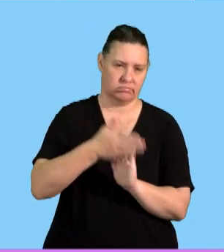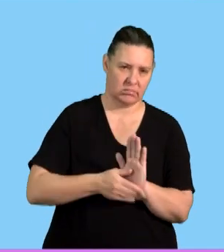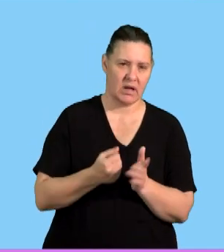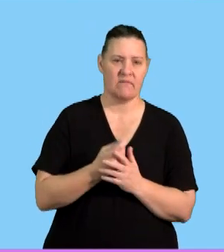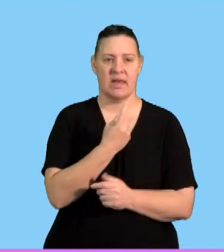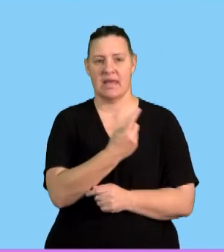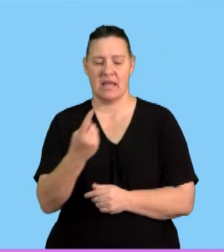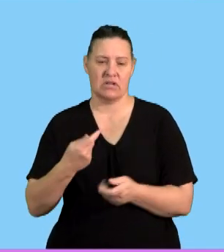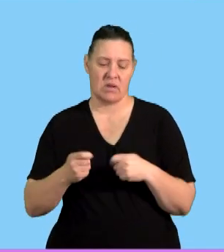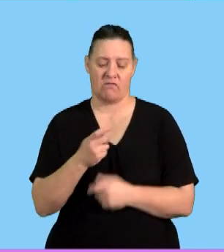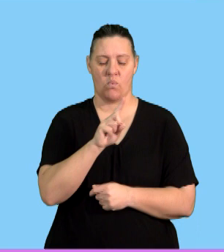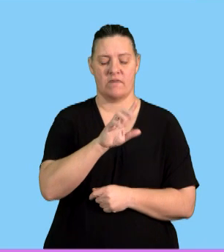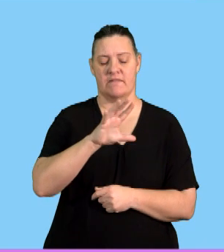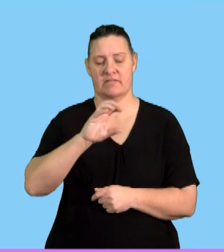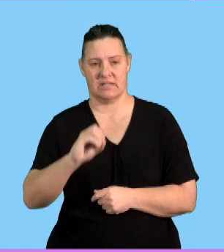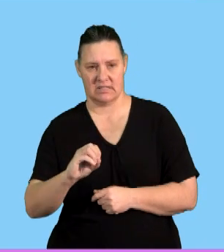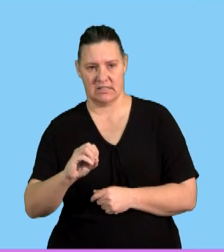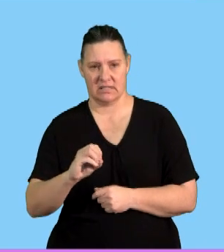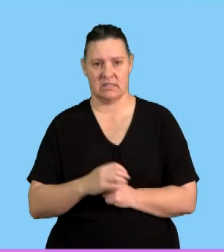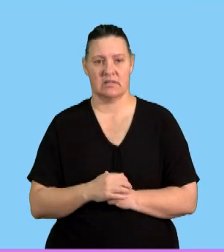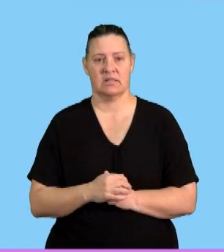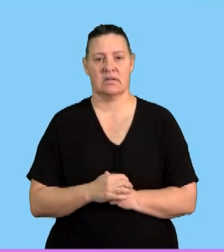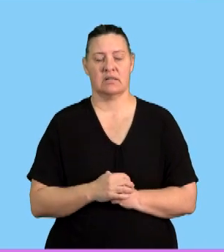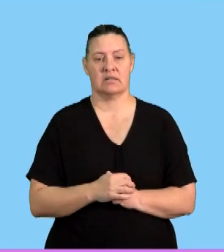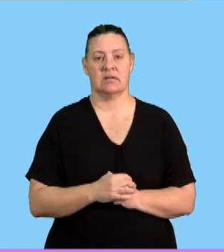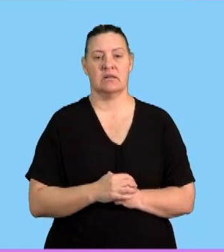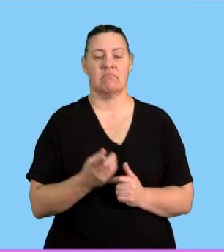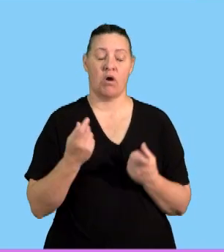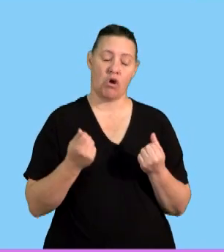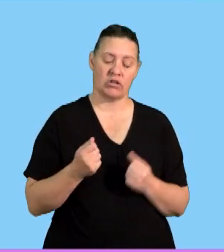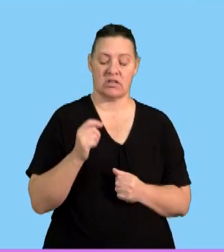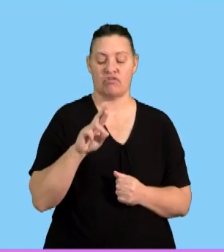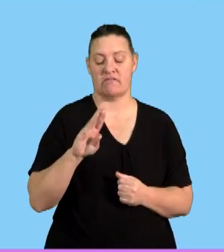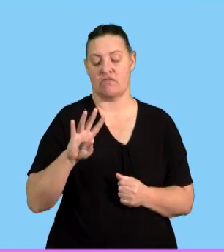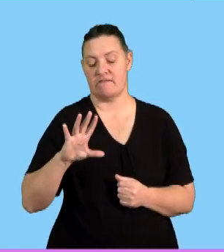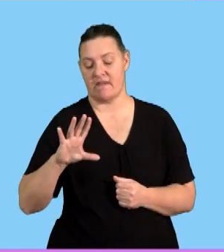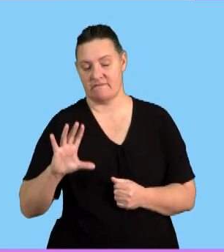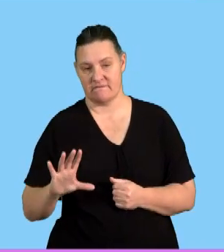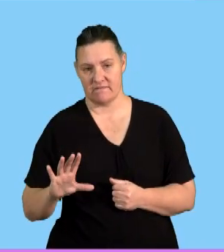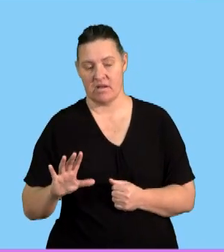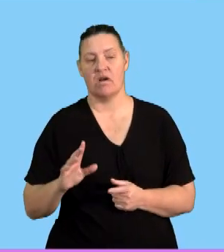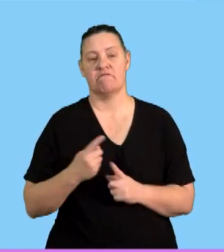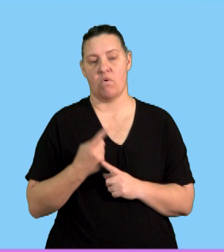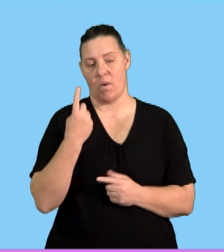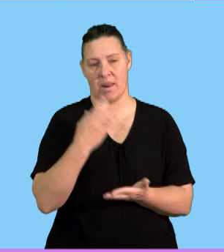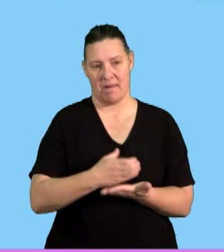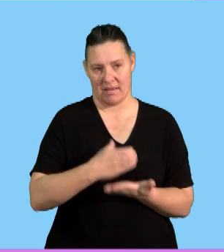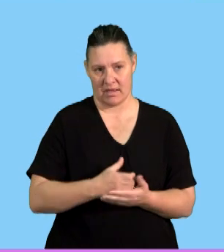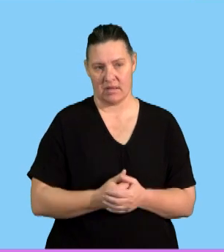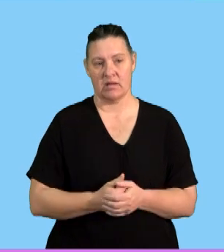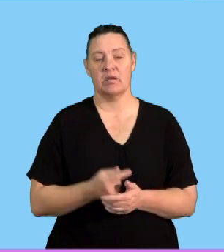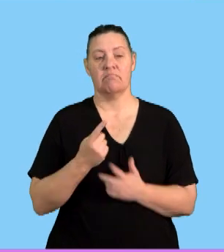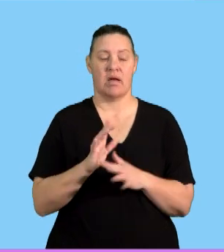sells each mug for 150 Rand and it costs him 45 Rand to make one mug.